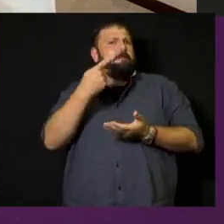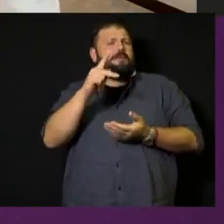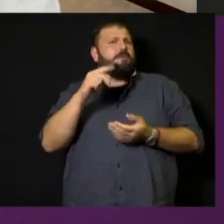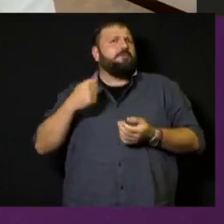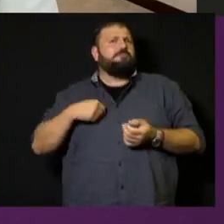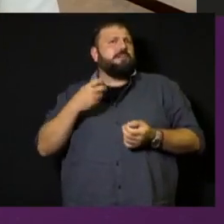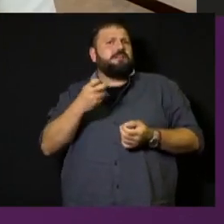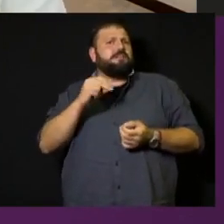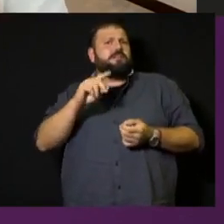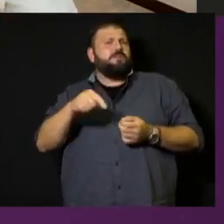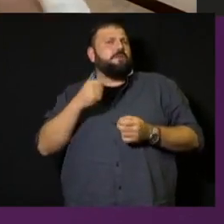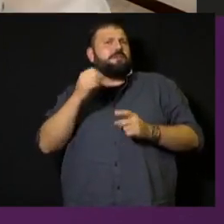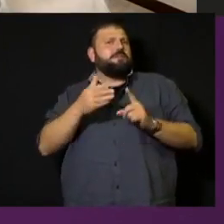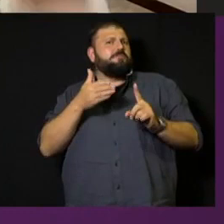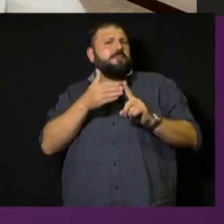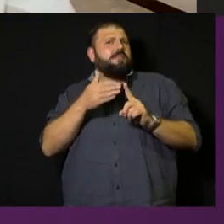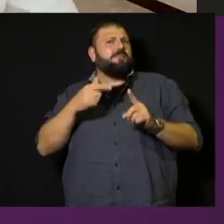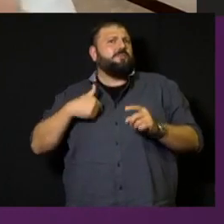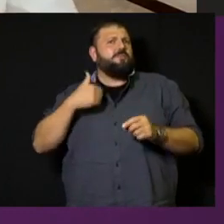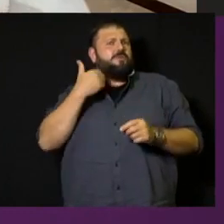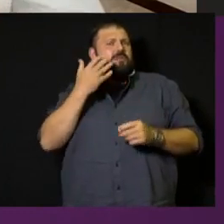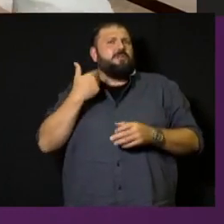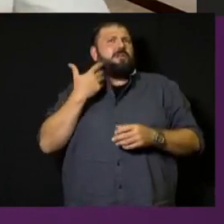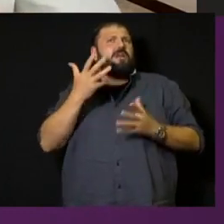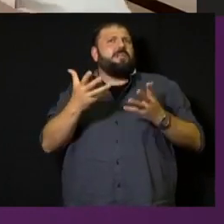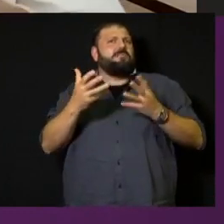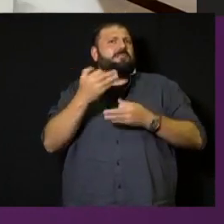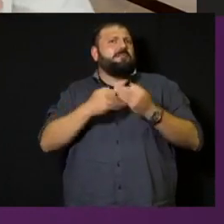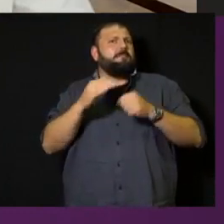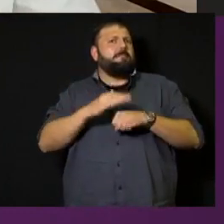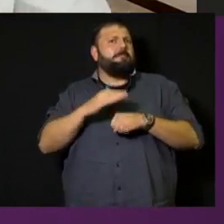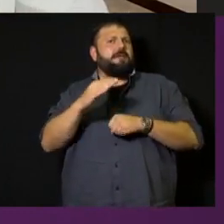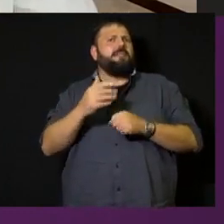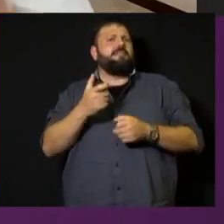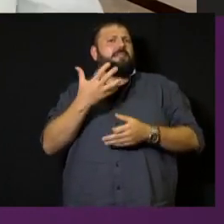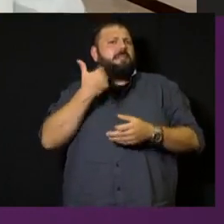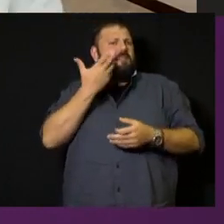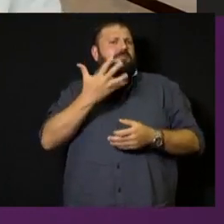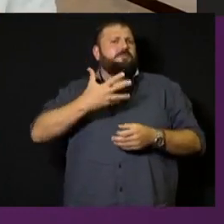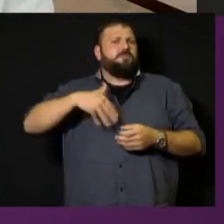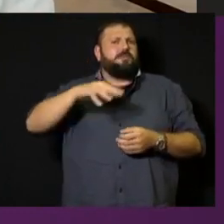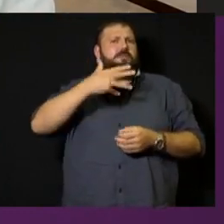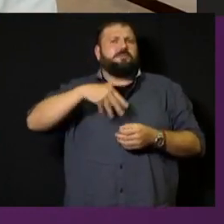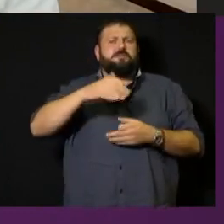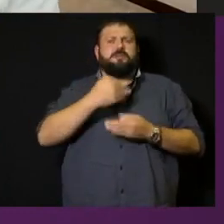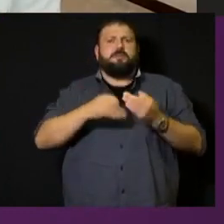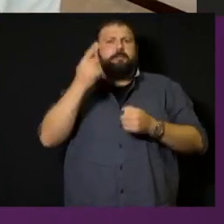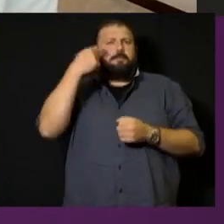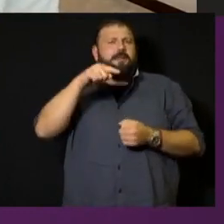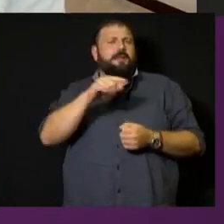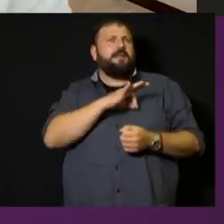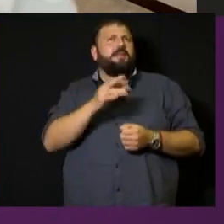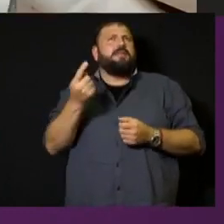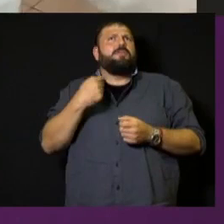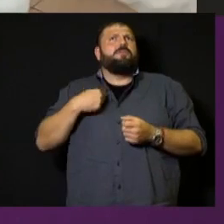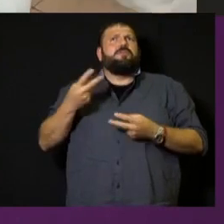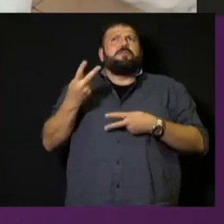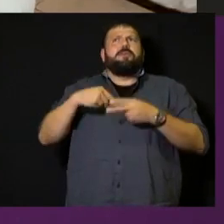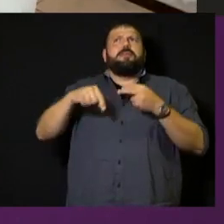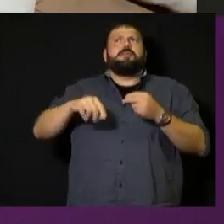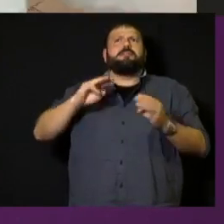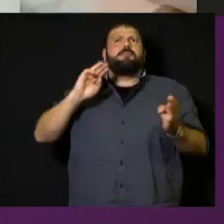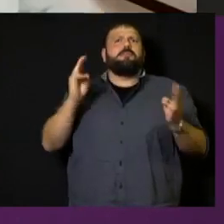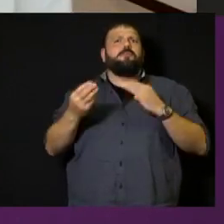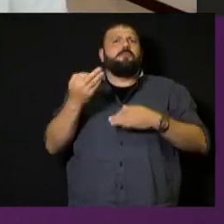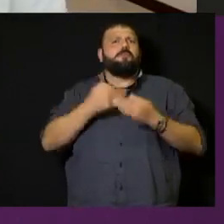That's not my purpose. My purpose is not money. You get to the point, you start to look for that reason of being why I came to